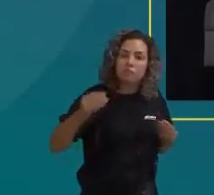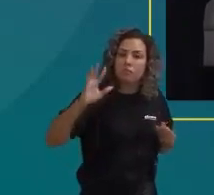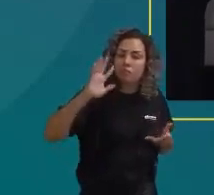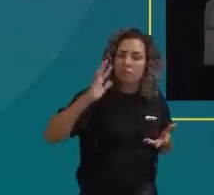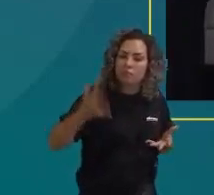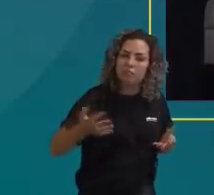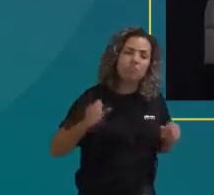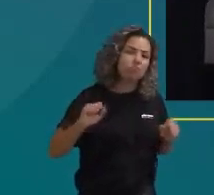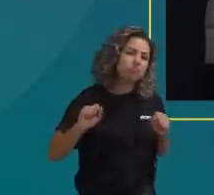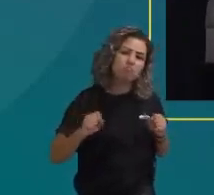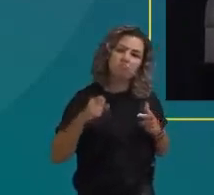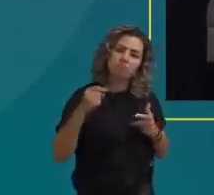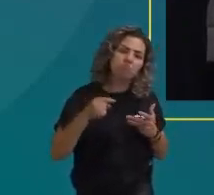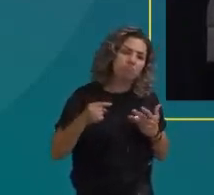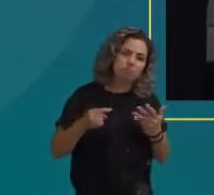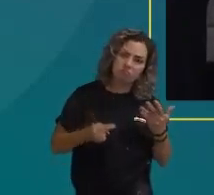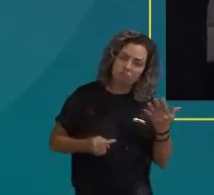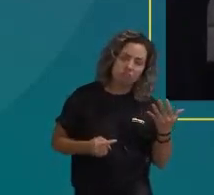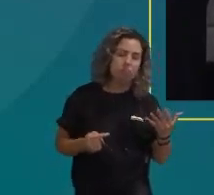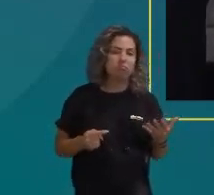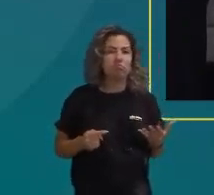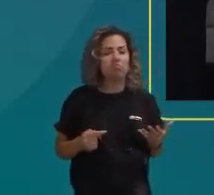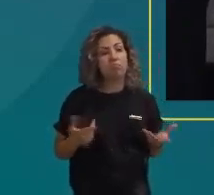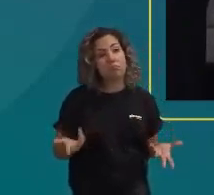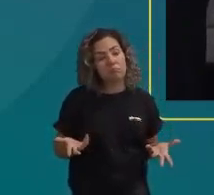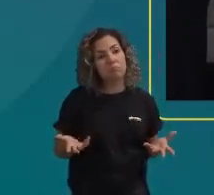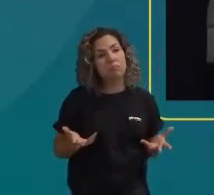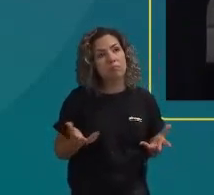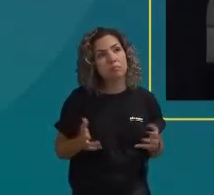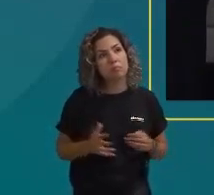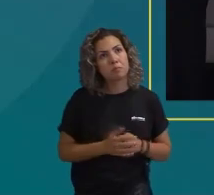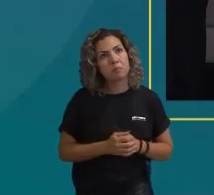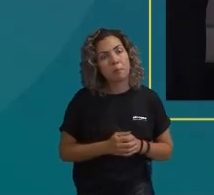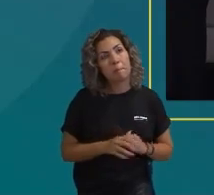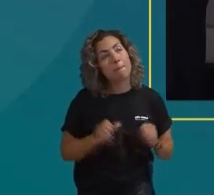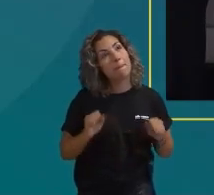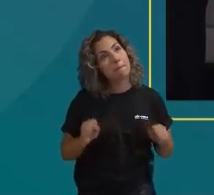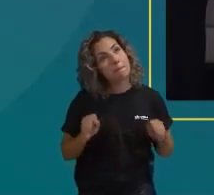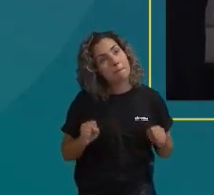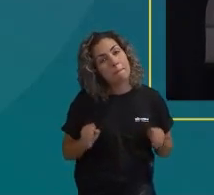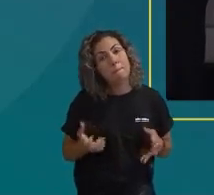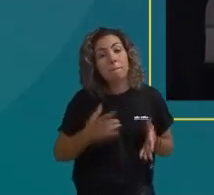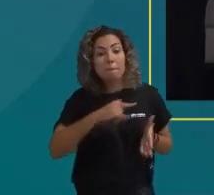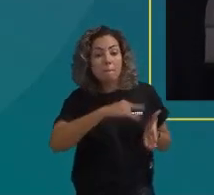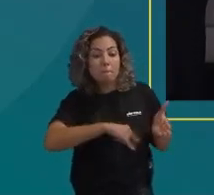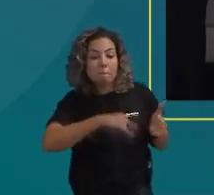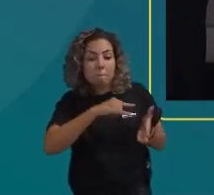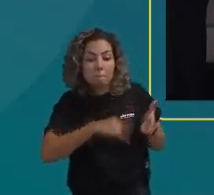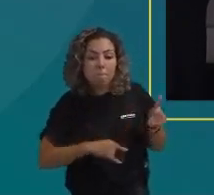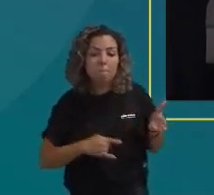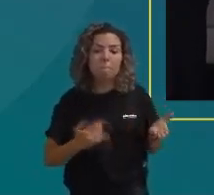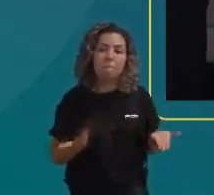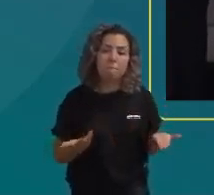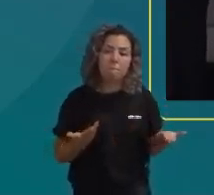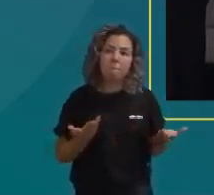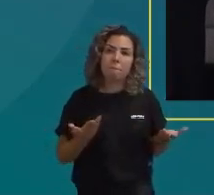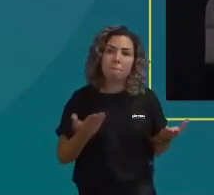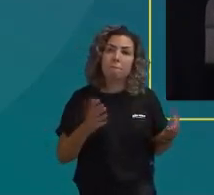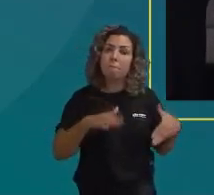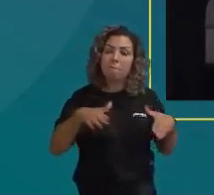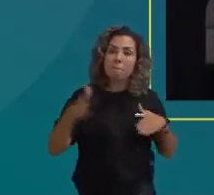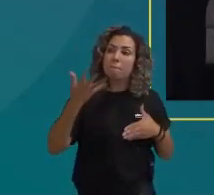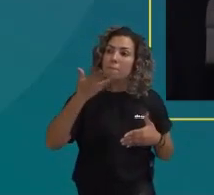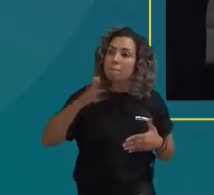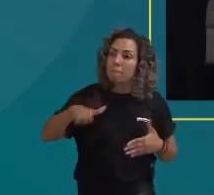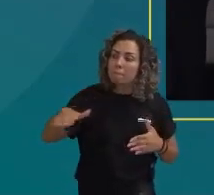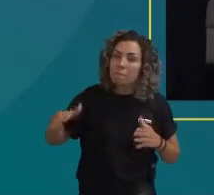It will be like a painting, it can be a small film, a documentary, anything the children in the schools and the colleges can do to participate